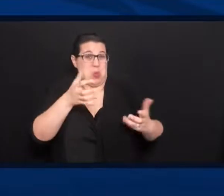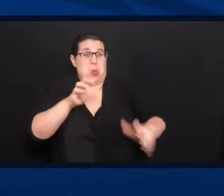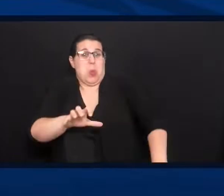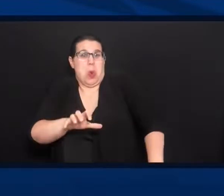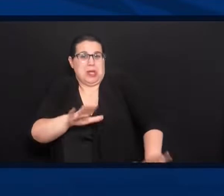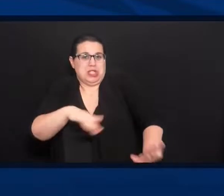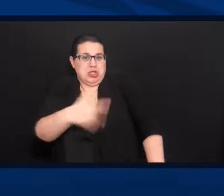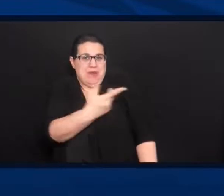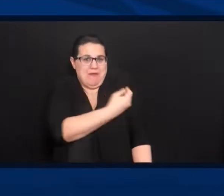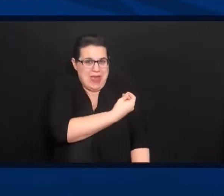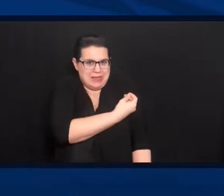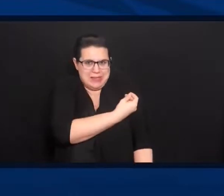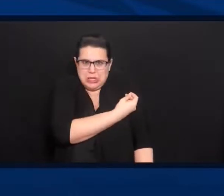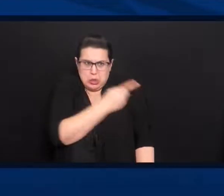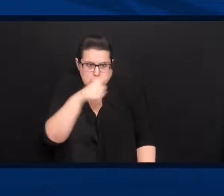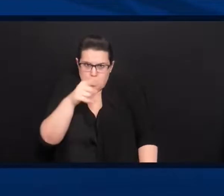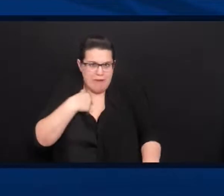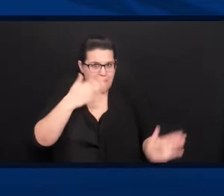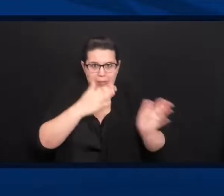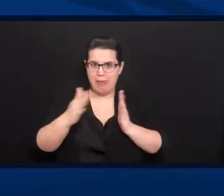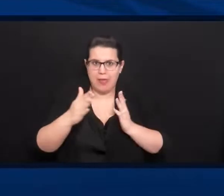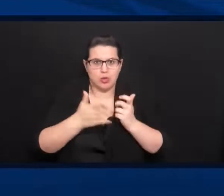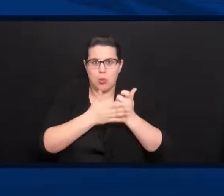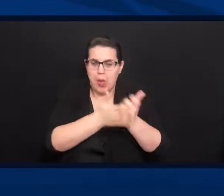children that vaccine?